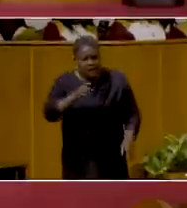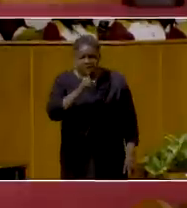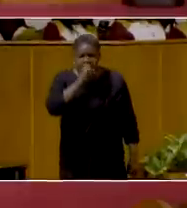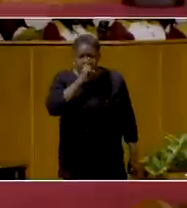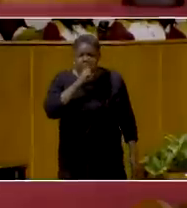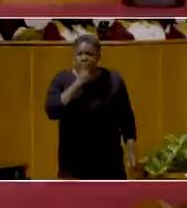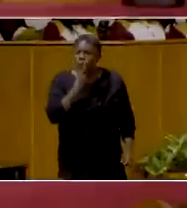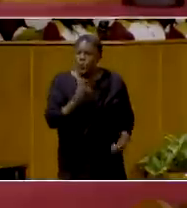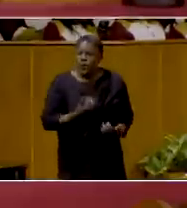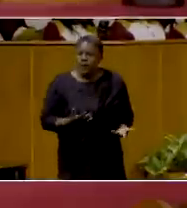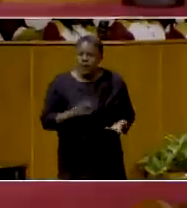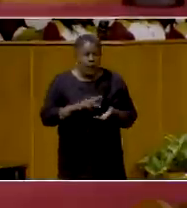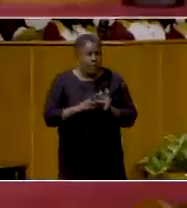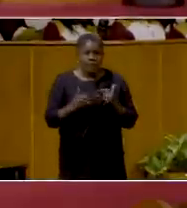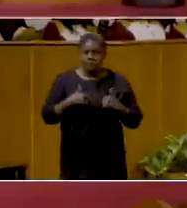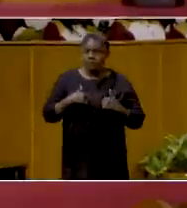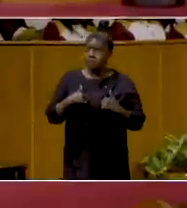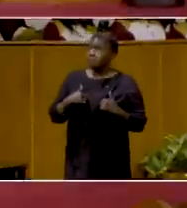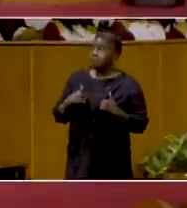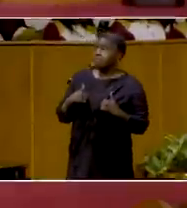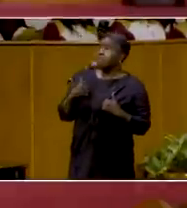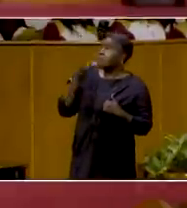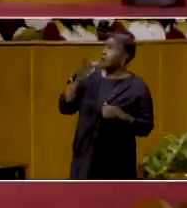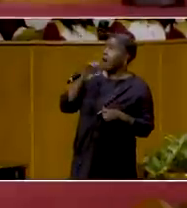something, that means God is not love.